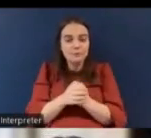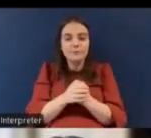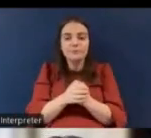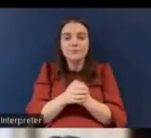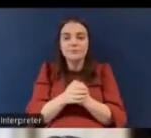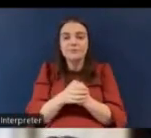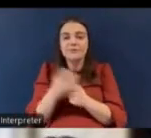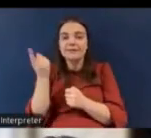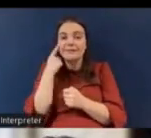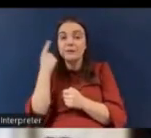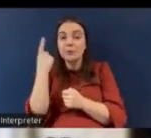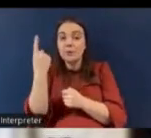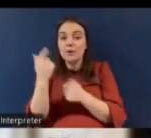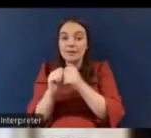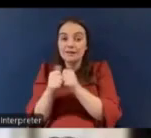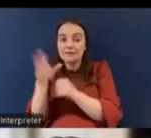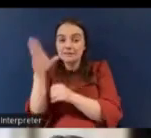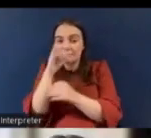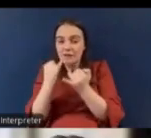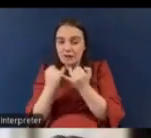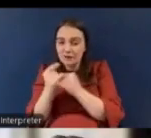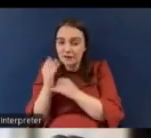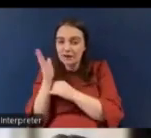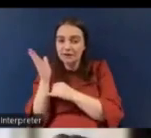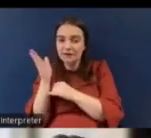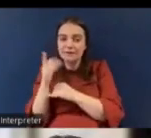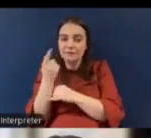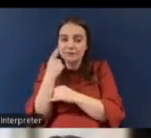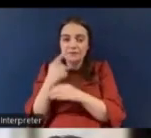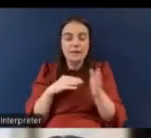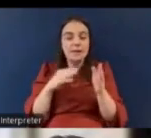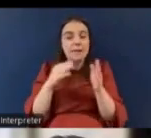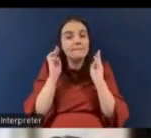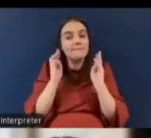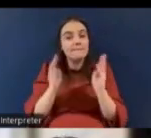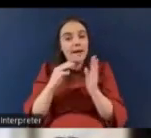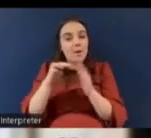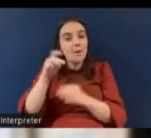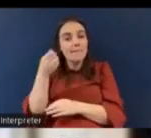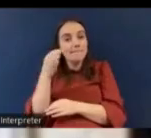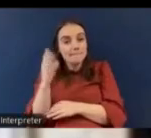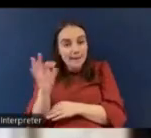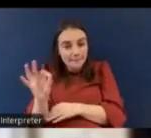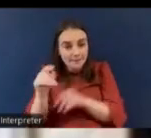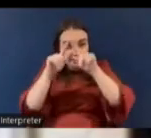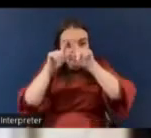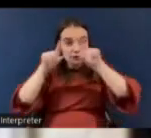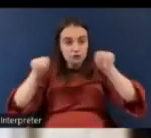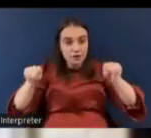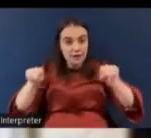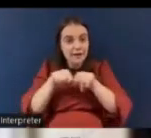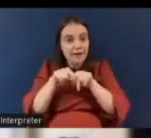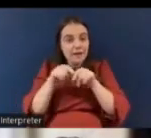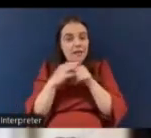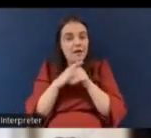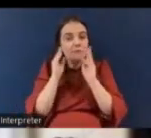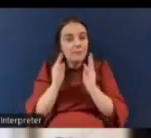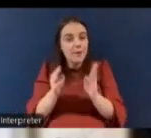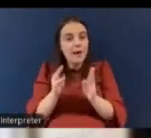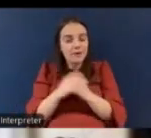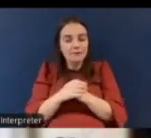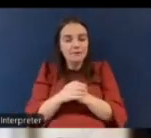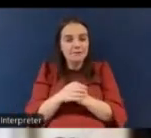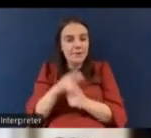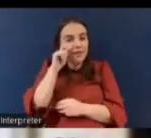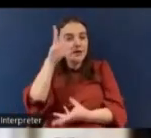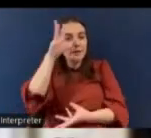the activities might look like here on the left side, a power mapping or the triangle of power activity. But I think that's enough